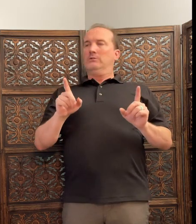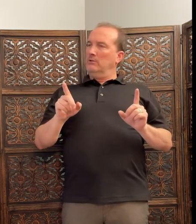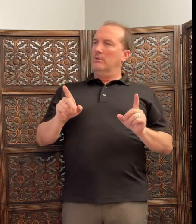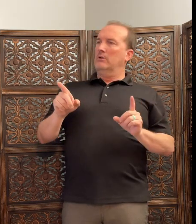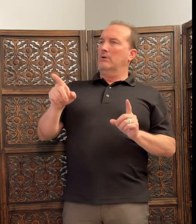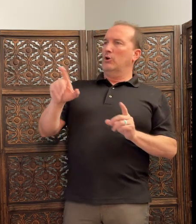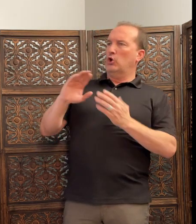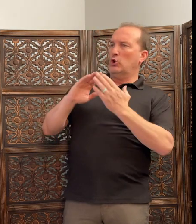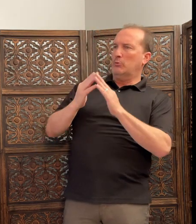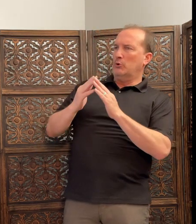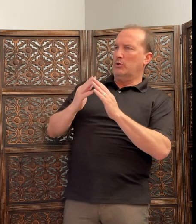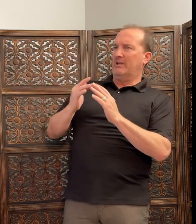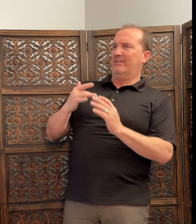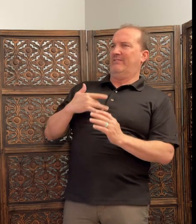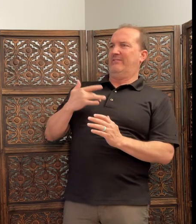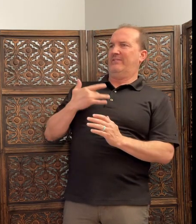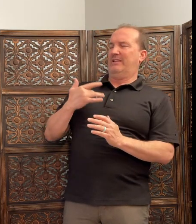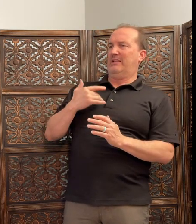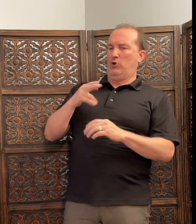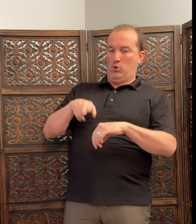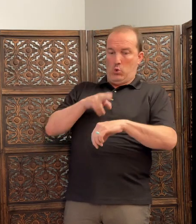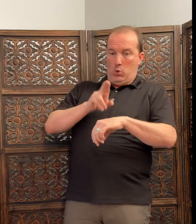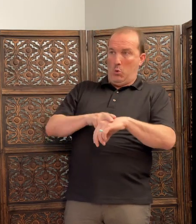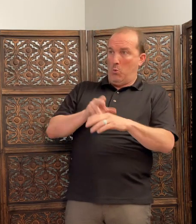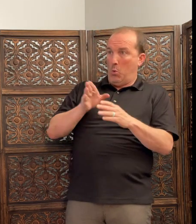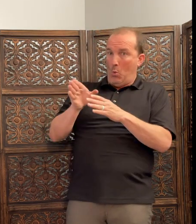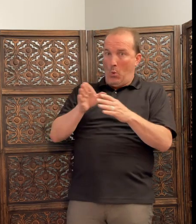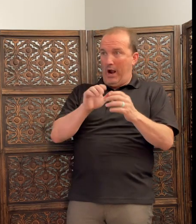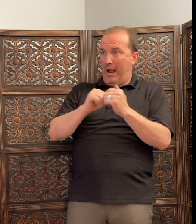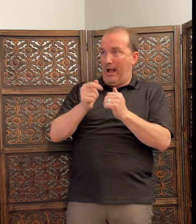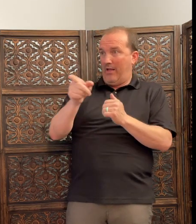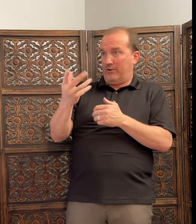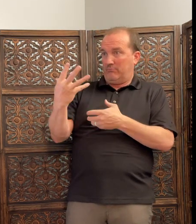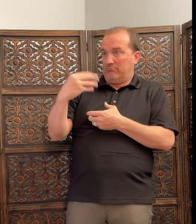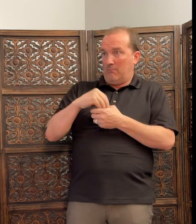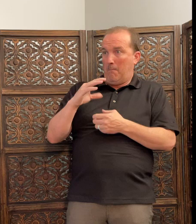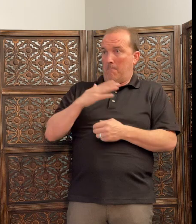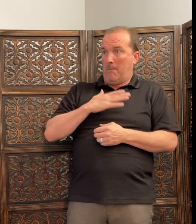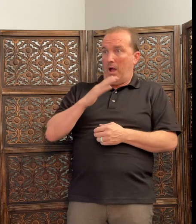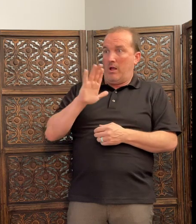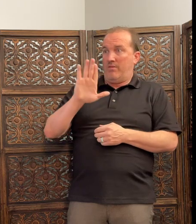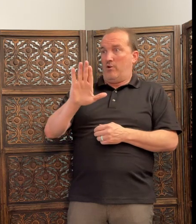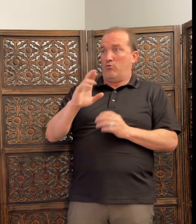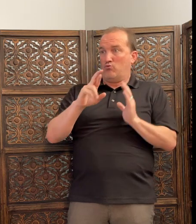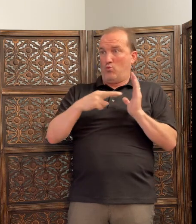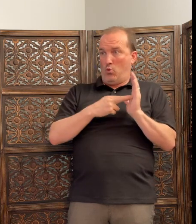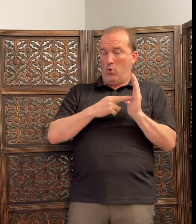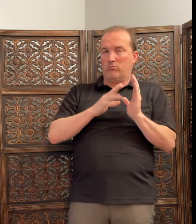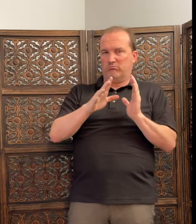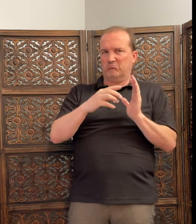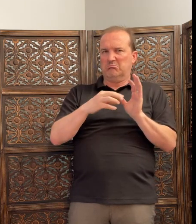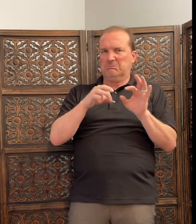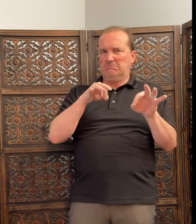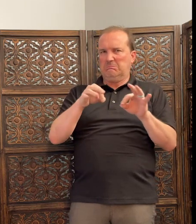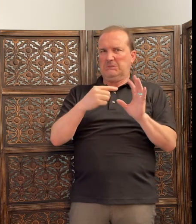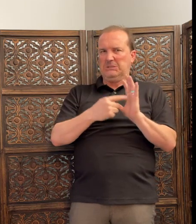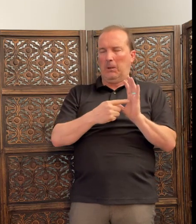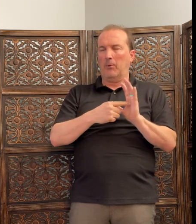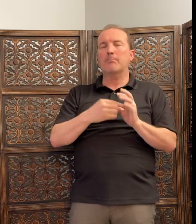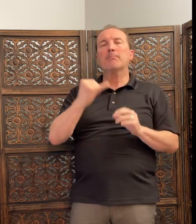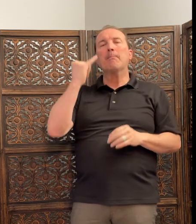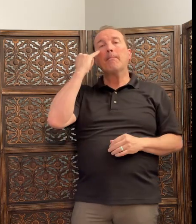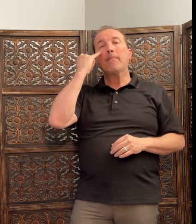community attempts to reinforce what they see as a set of normal ways that people inhabit their roles. It's like